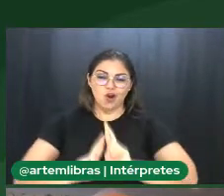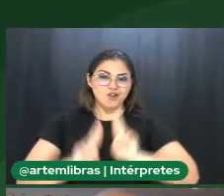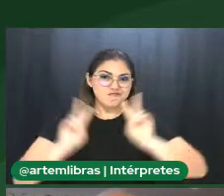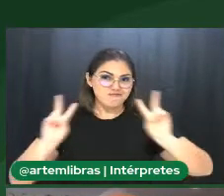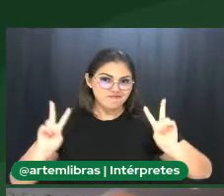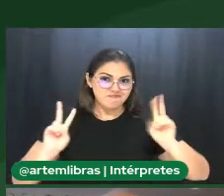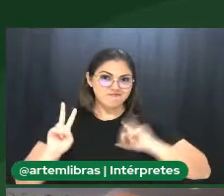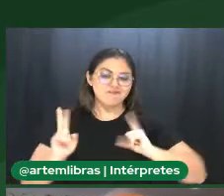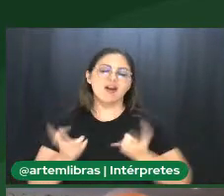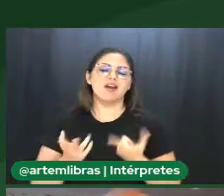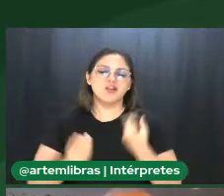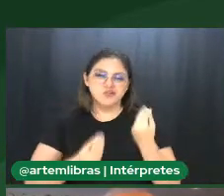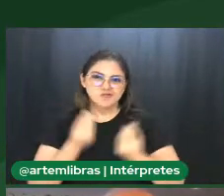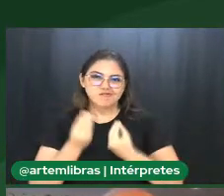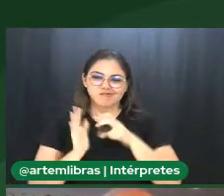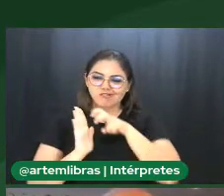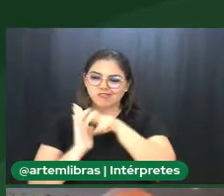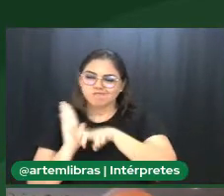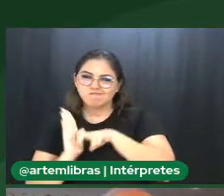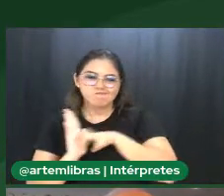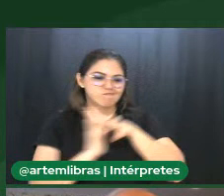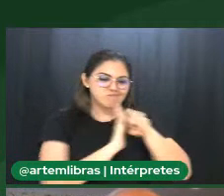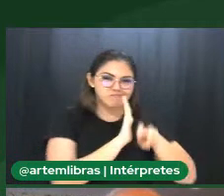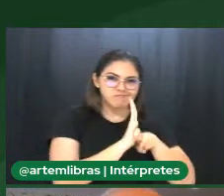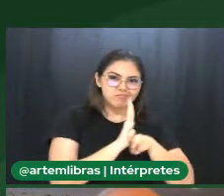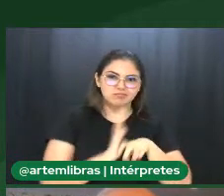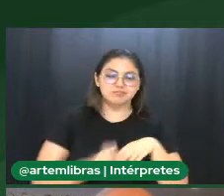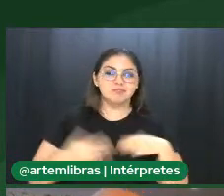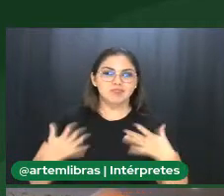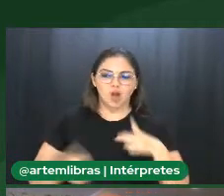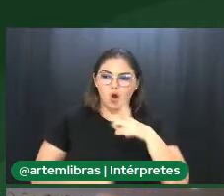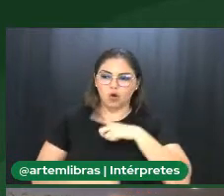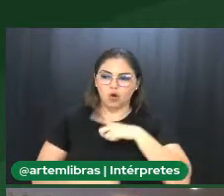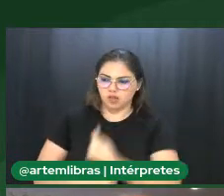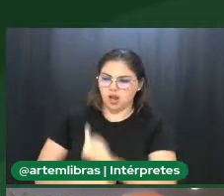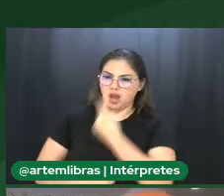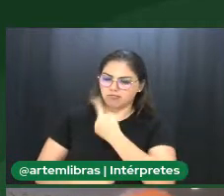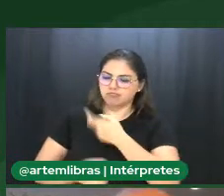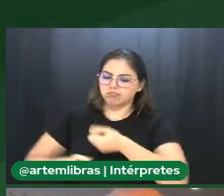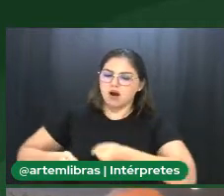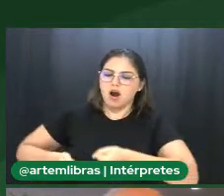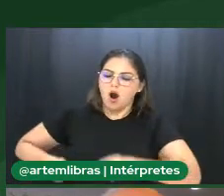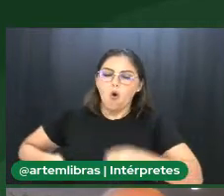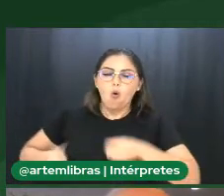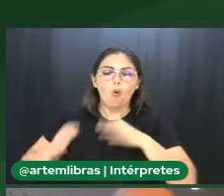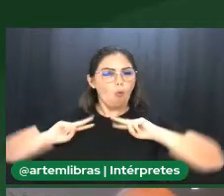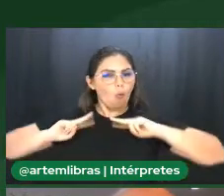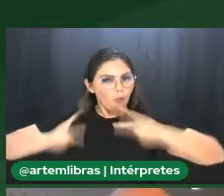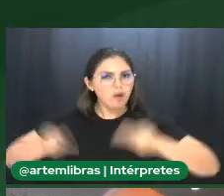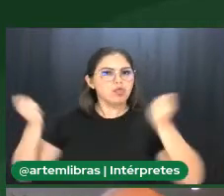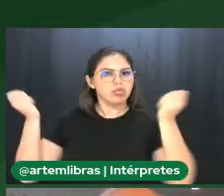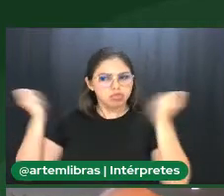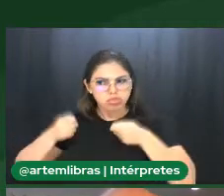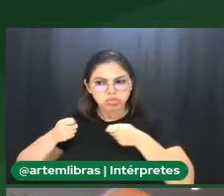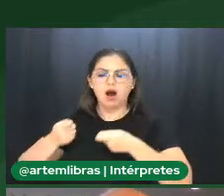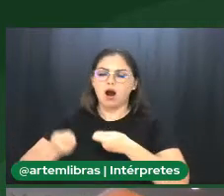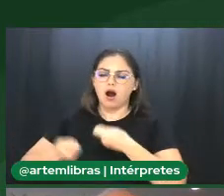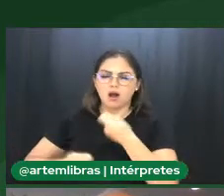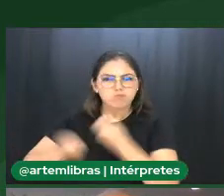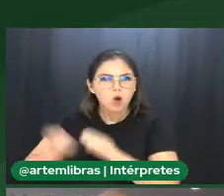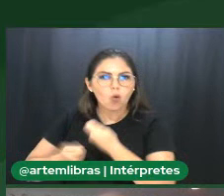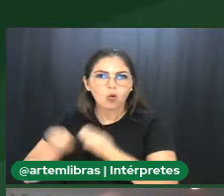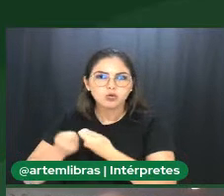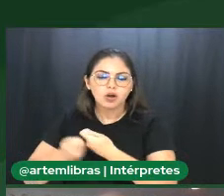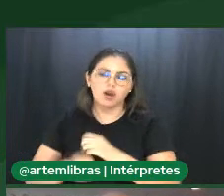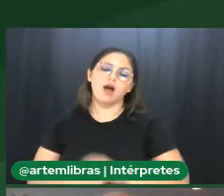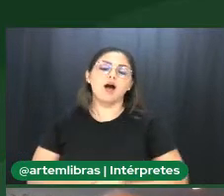computer automation and lower-high human control. Some people have suggested, well, maybe you need 3 dimensions or 4 dimensions. And